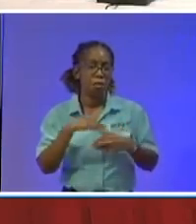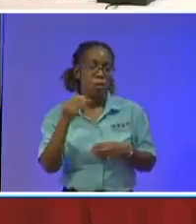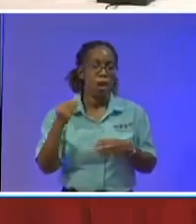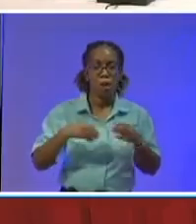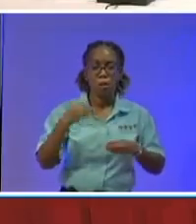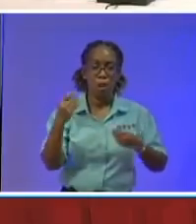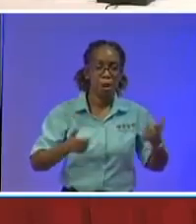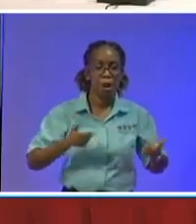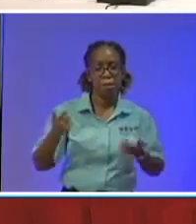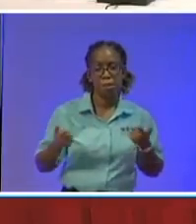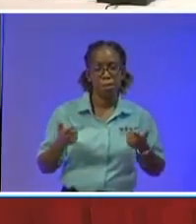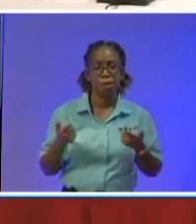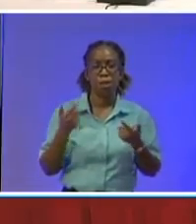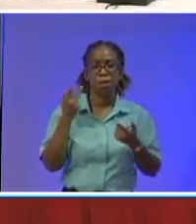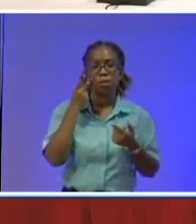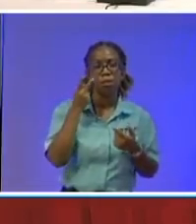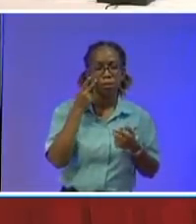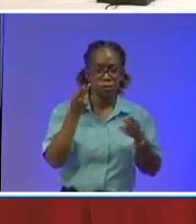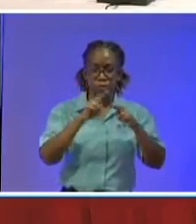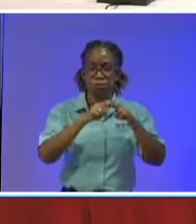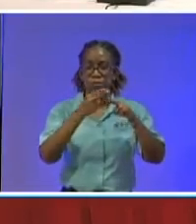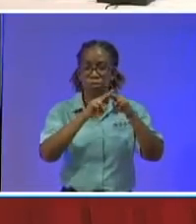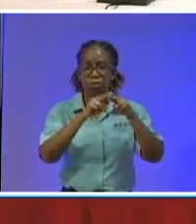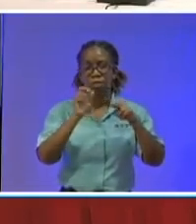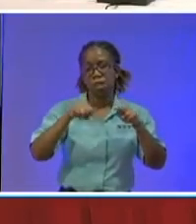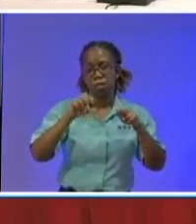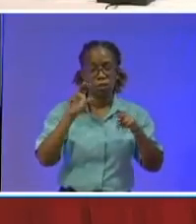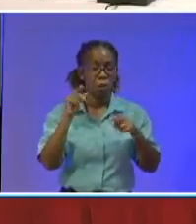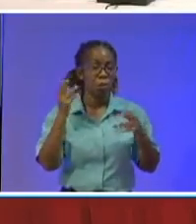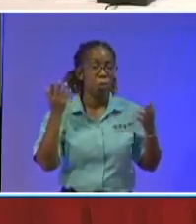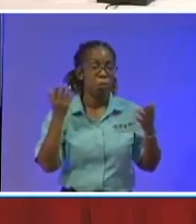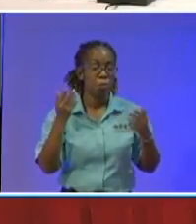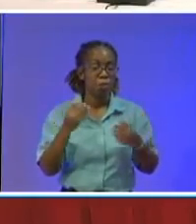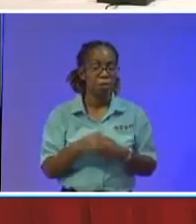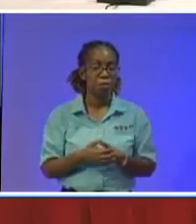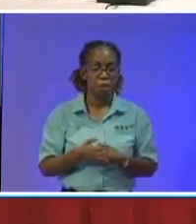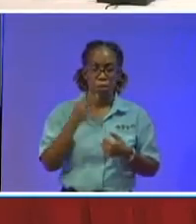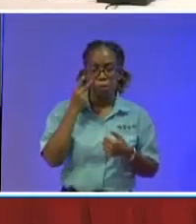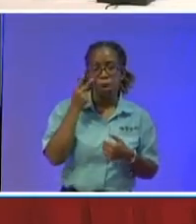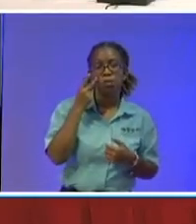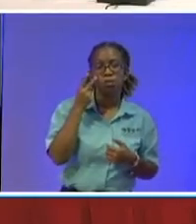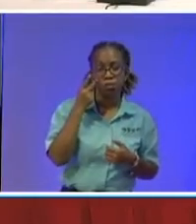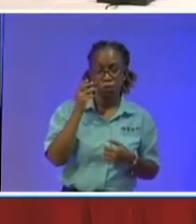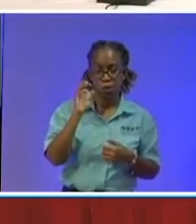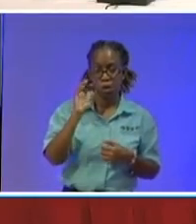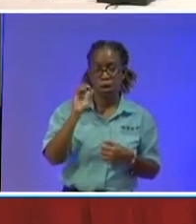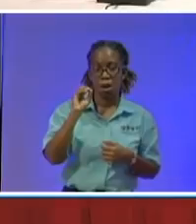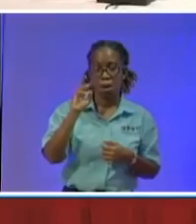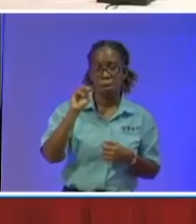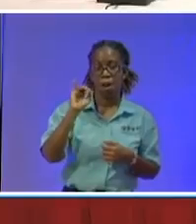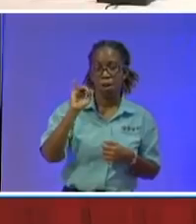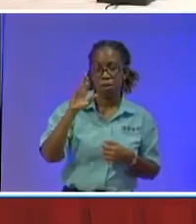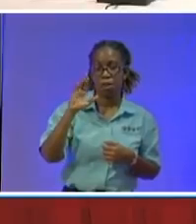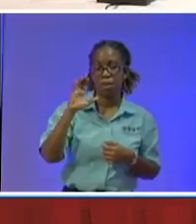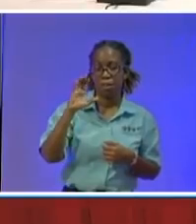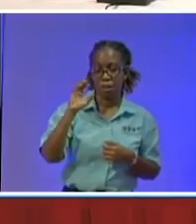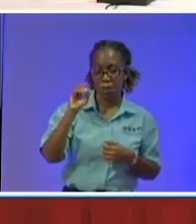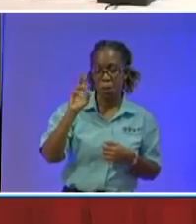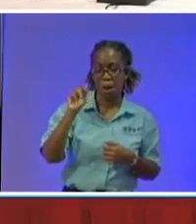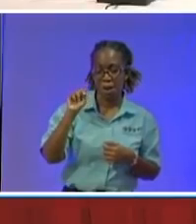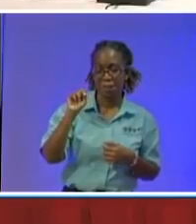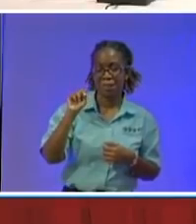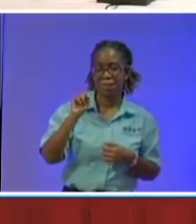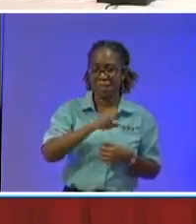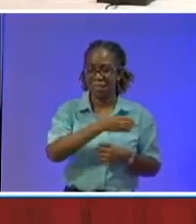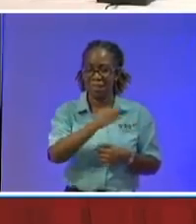is now seen in 57 countries, so much greater than initially thought when the ban was in place, is it the advice of the medical